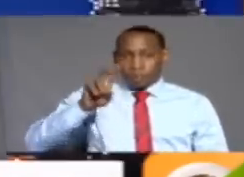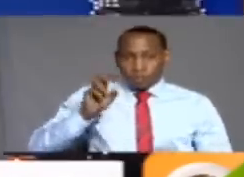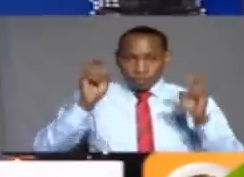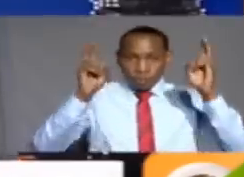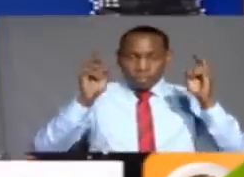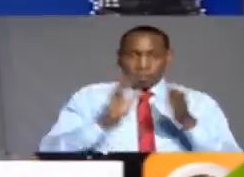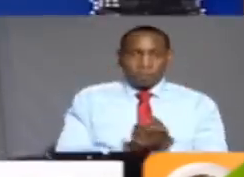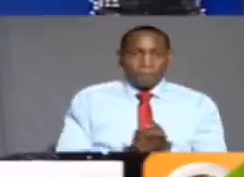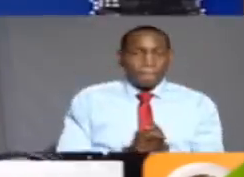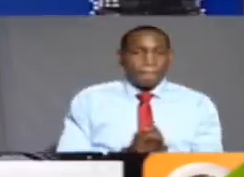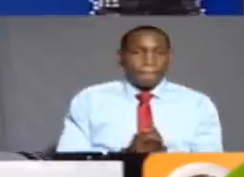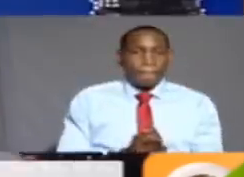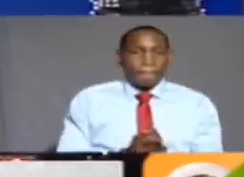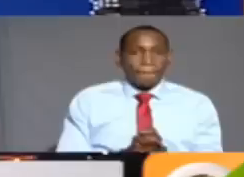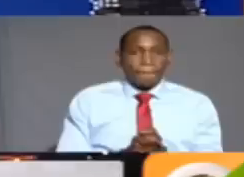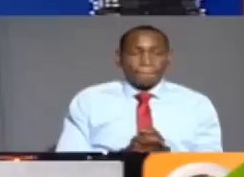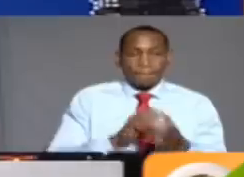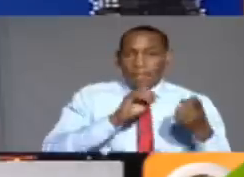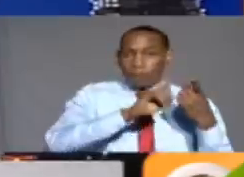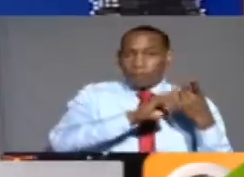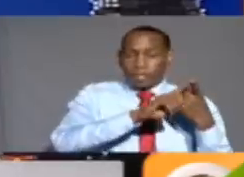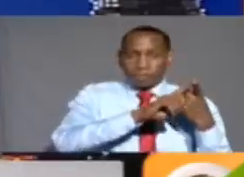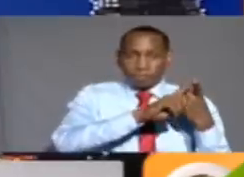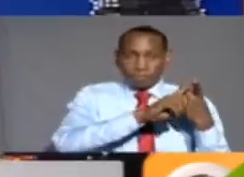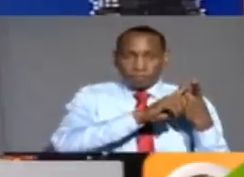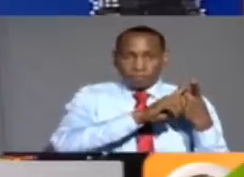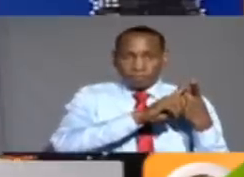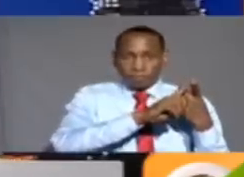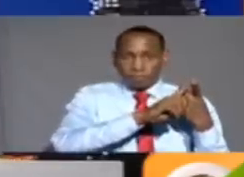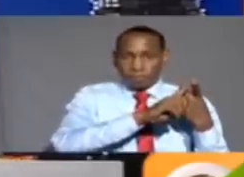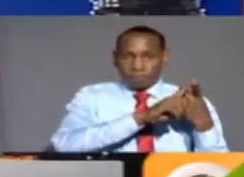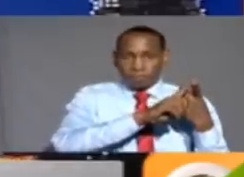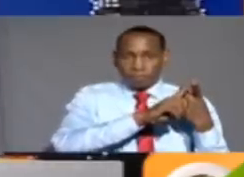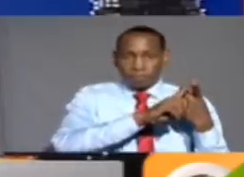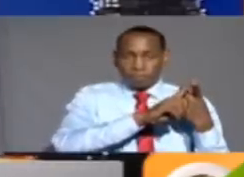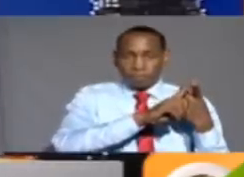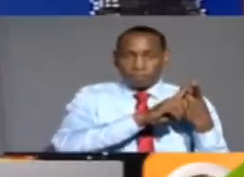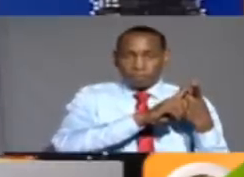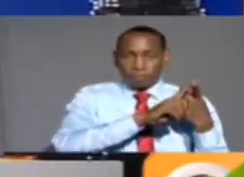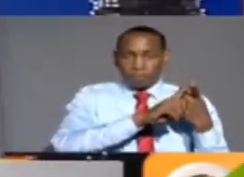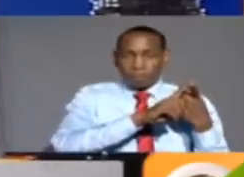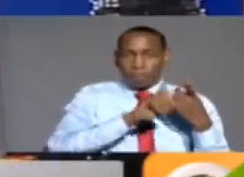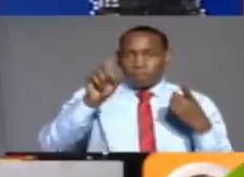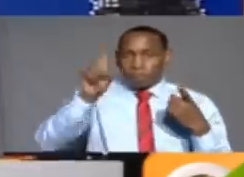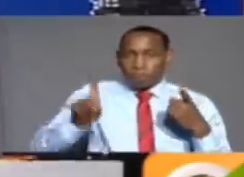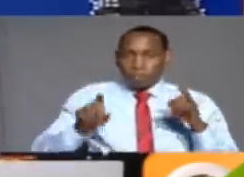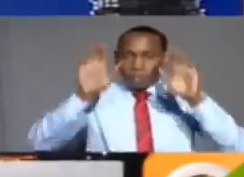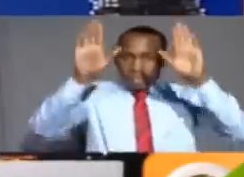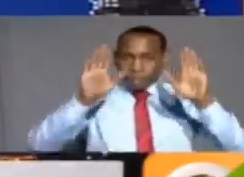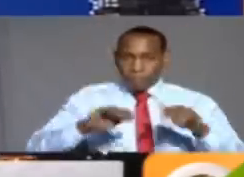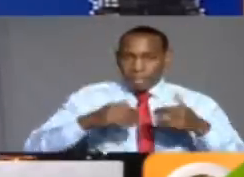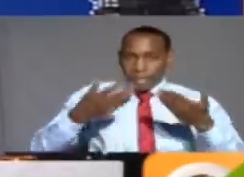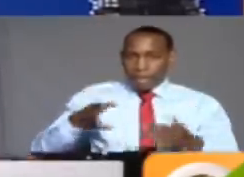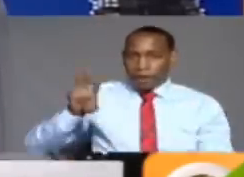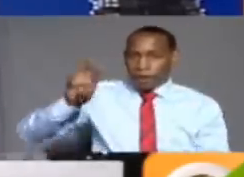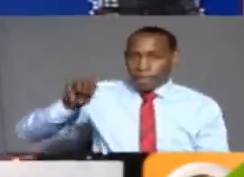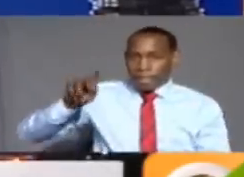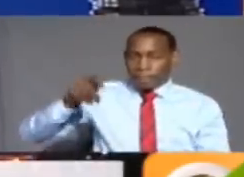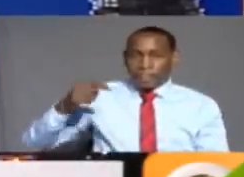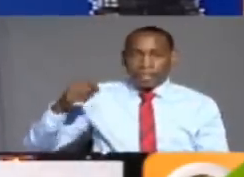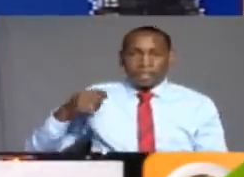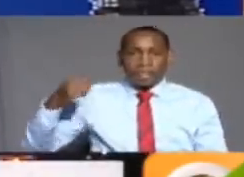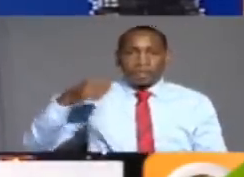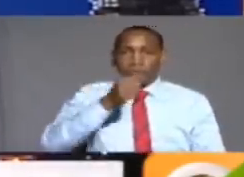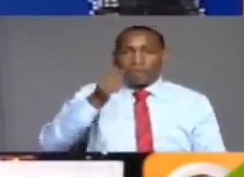And I hope I see nothing else. One, you ask Alice a very important question. How is MPs moving around stopping